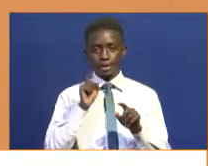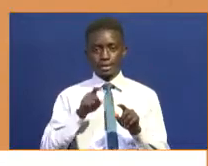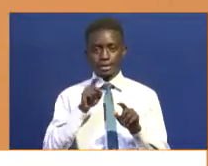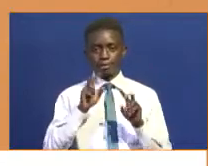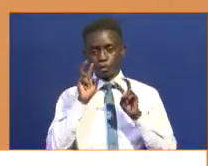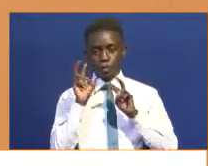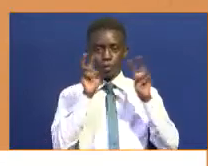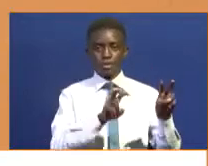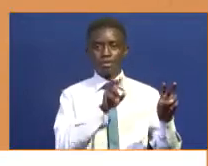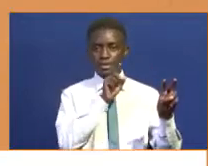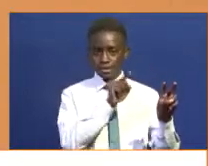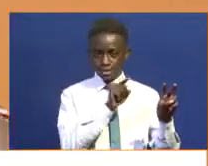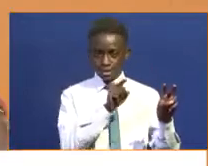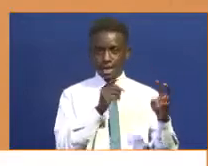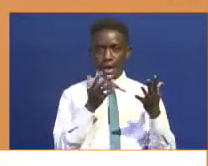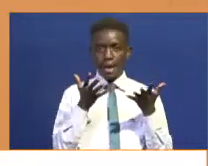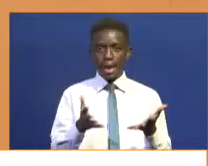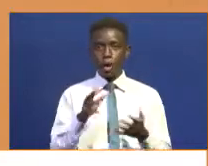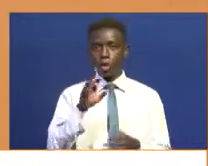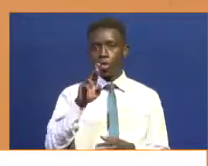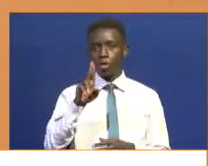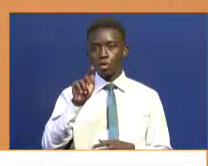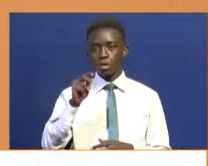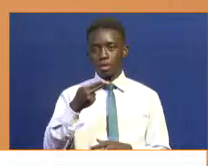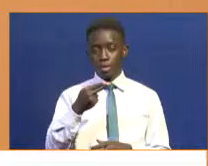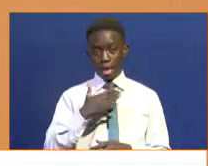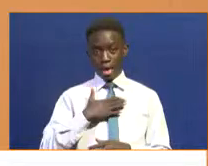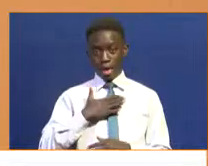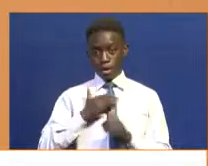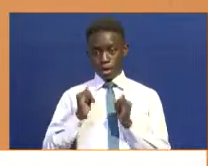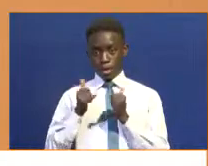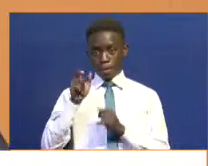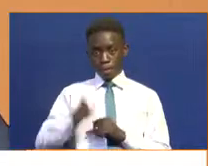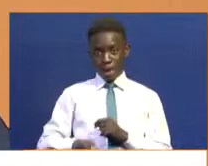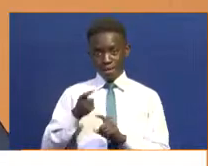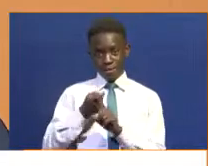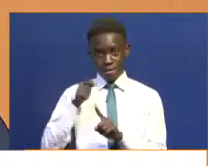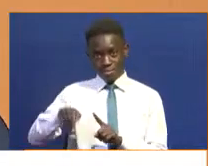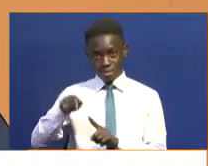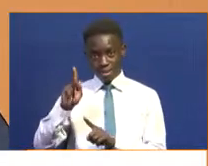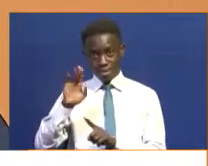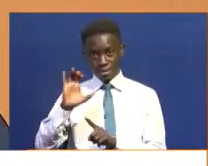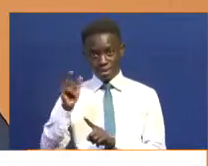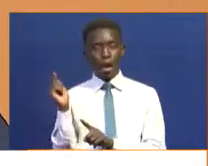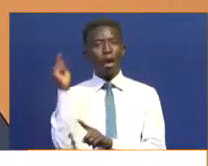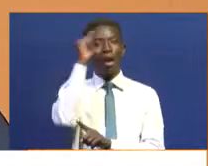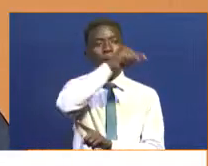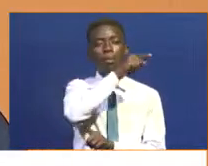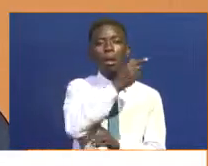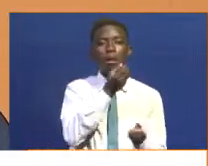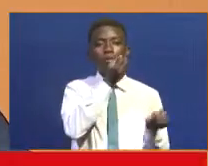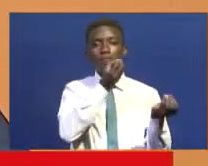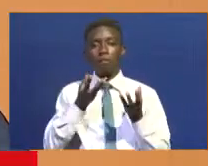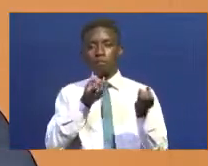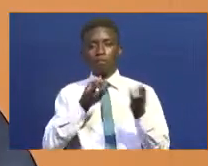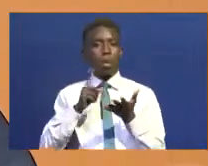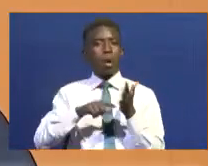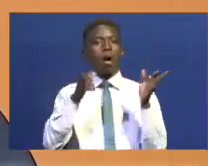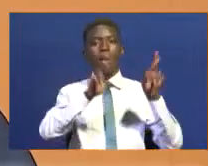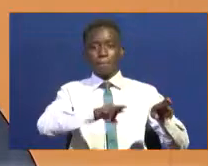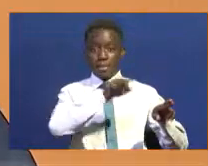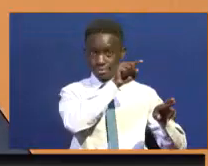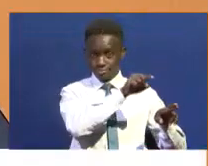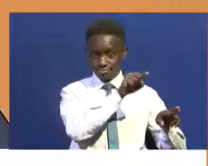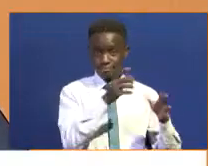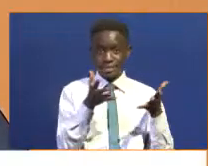given us an update as to what is happening. Remember, the bench was supposed to sit us from 9:30 up to now, which is what, and we